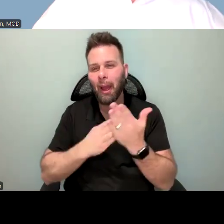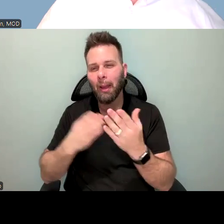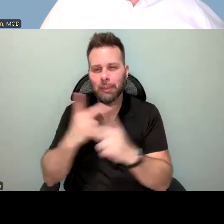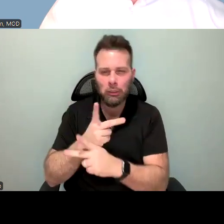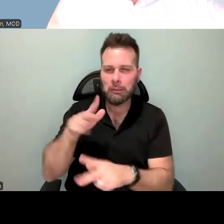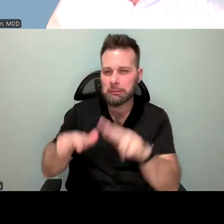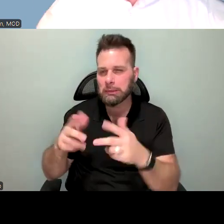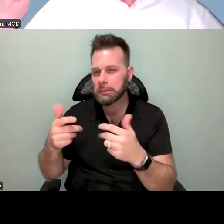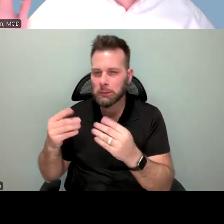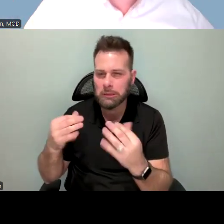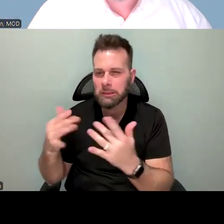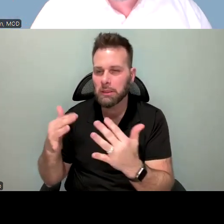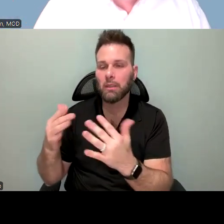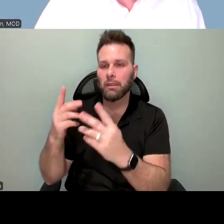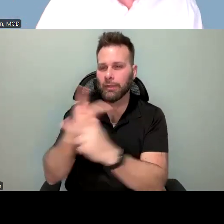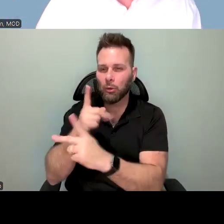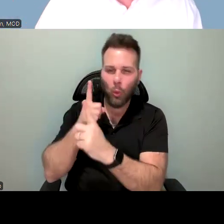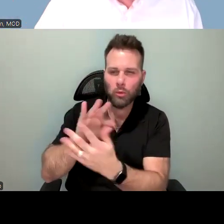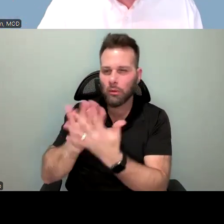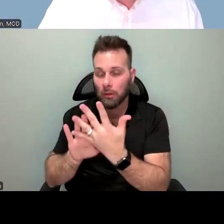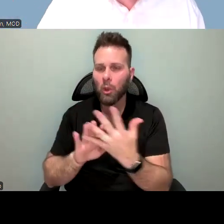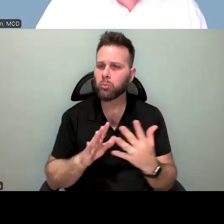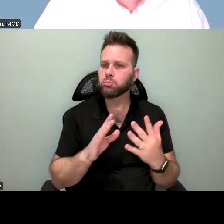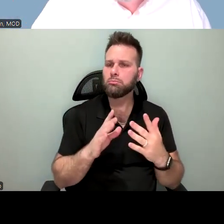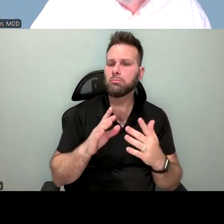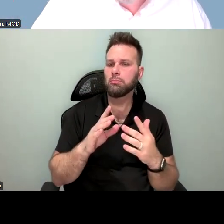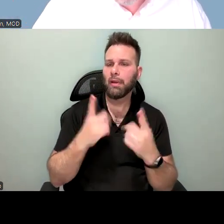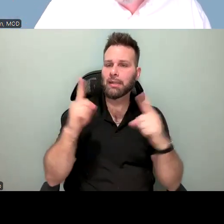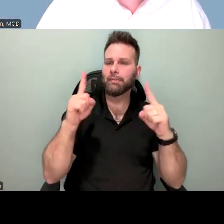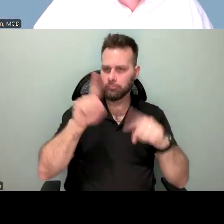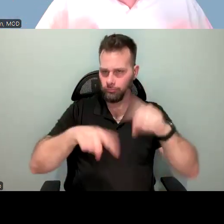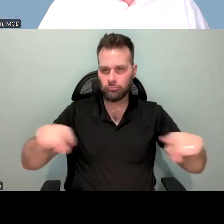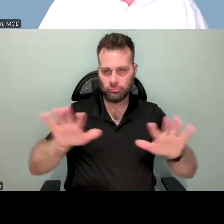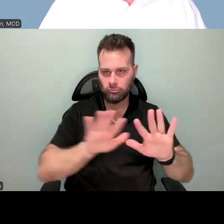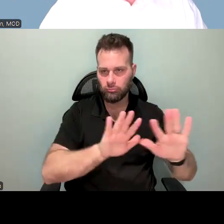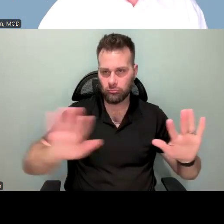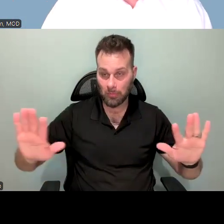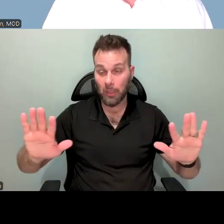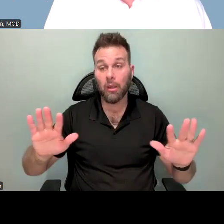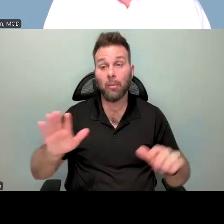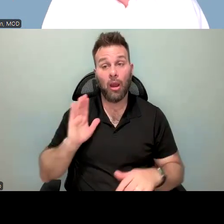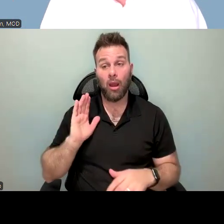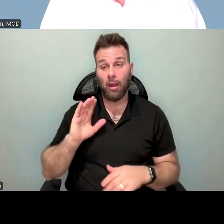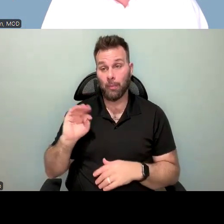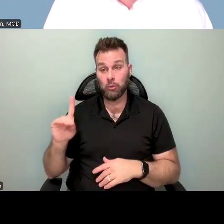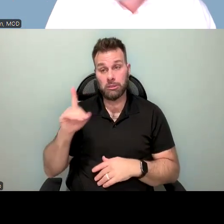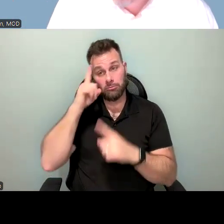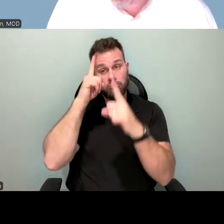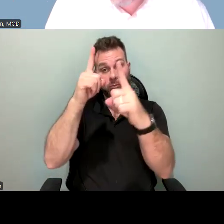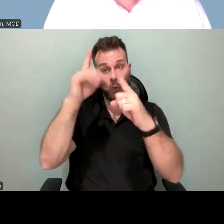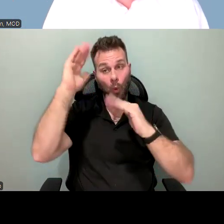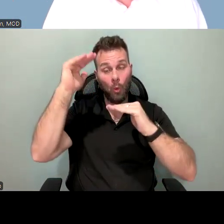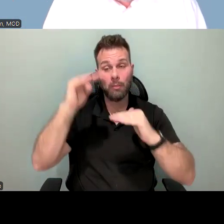all this variance and levels of effectiveness throughout the Commonwealth with commissions. And what we're hoping through these